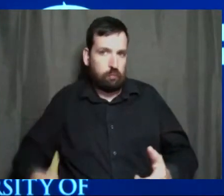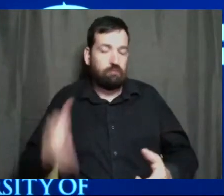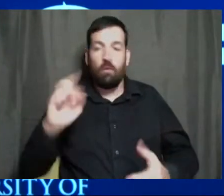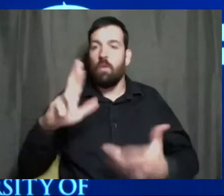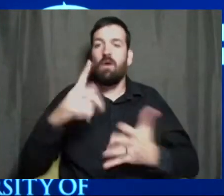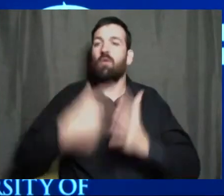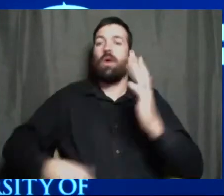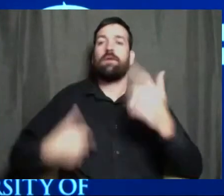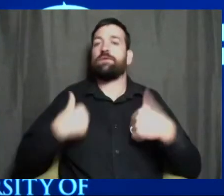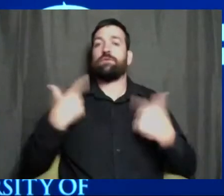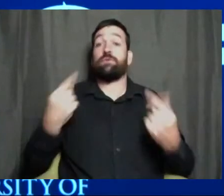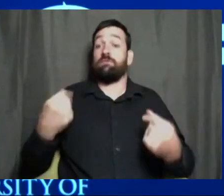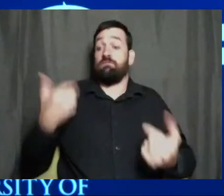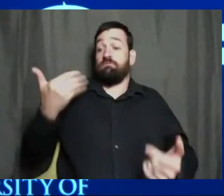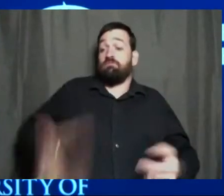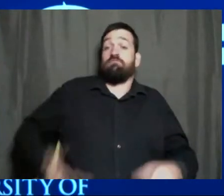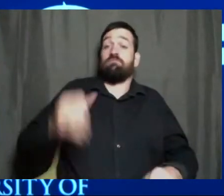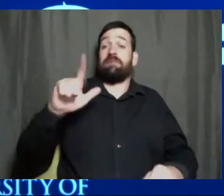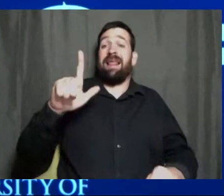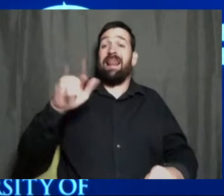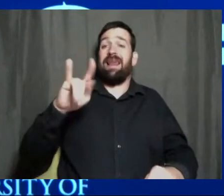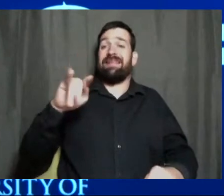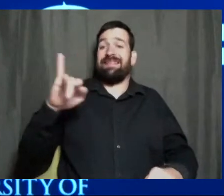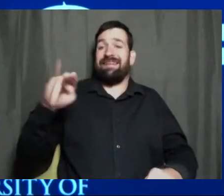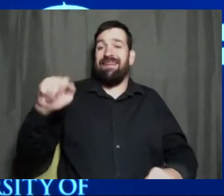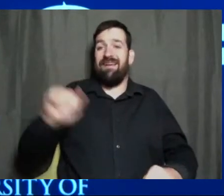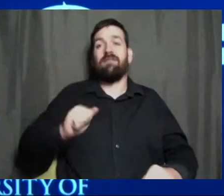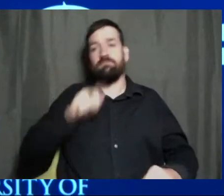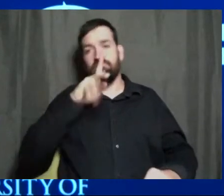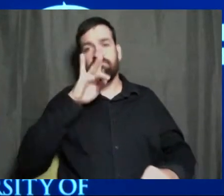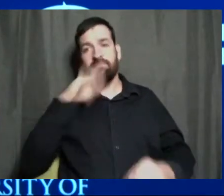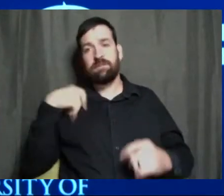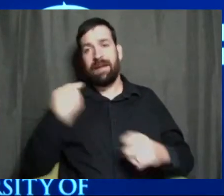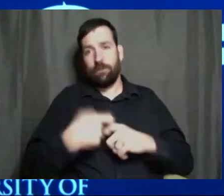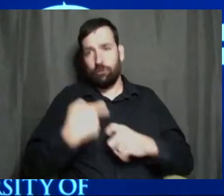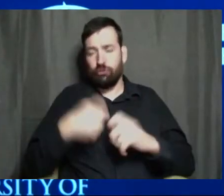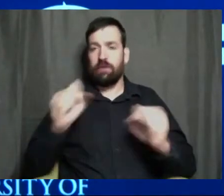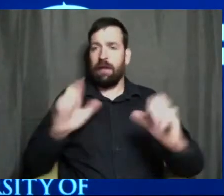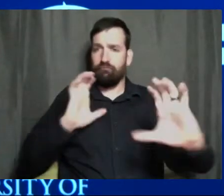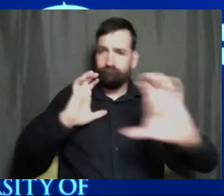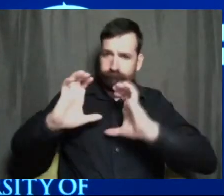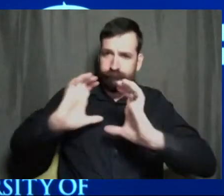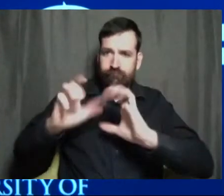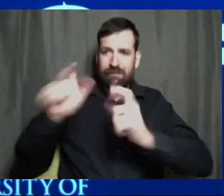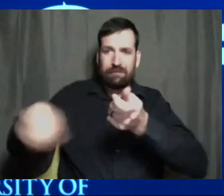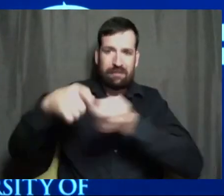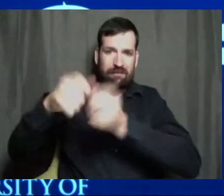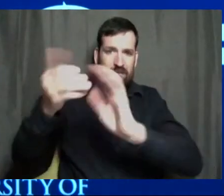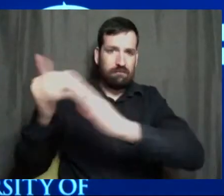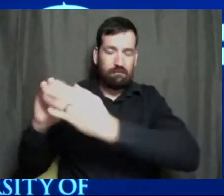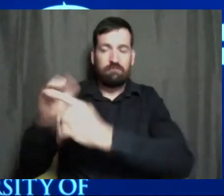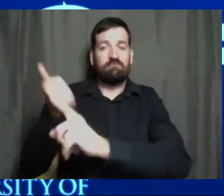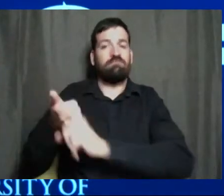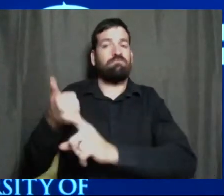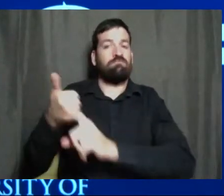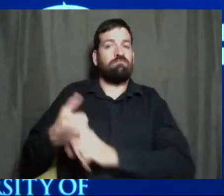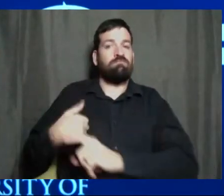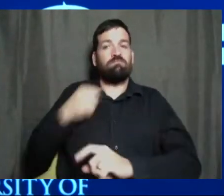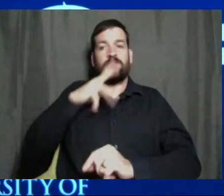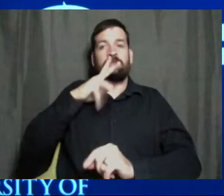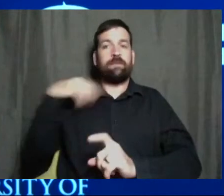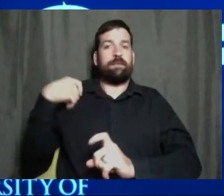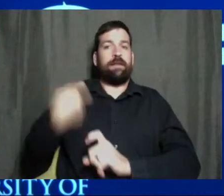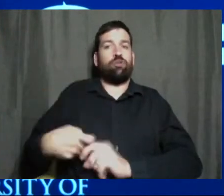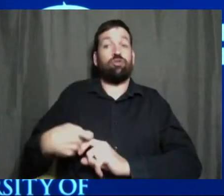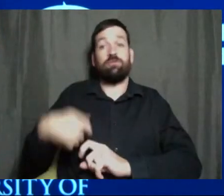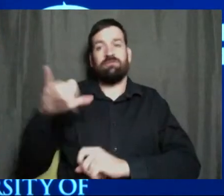Latina myself, and so being able to speak Spanish and communicate with certain communities who are Spanish speaking, that has been helpful as well. And we've